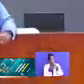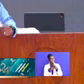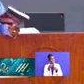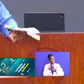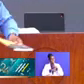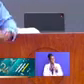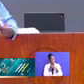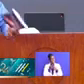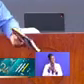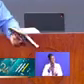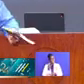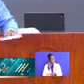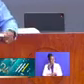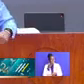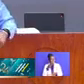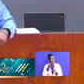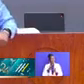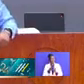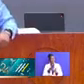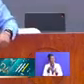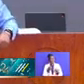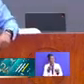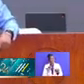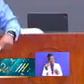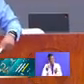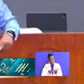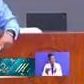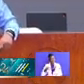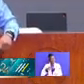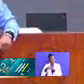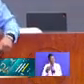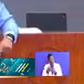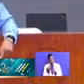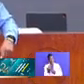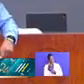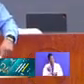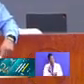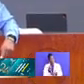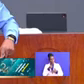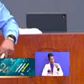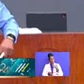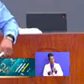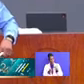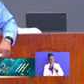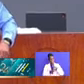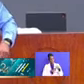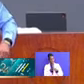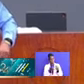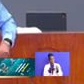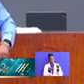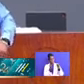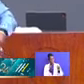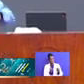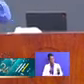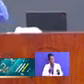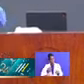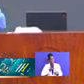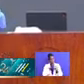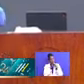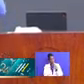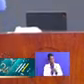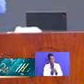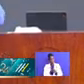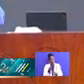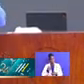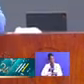old and my mom keep doing this and I said to myself what kind of God are we serving that you